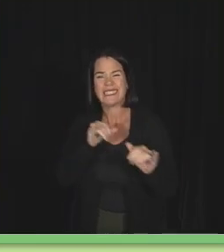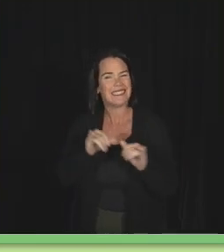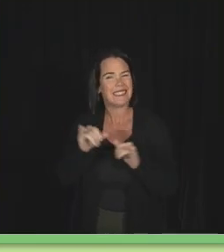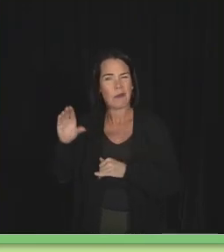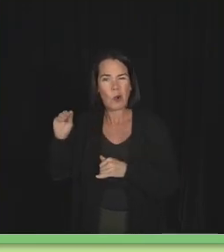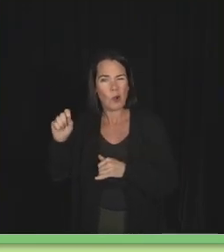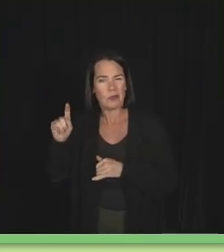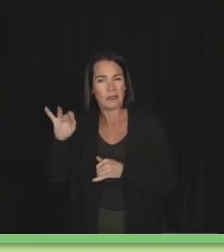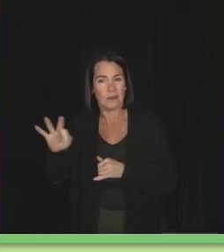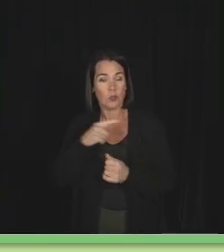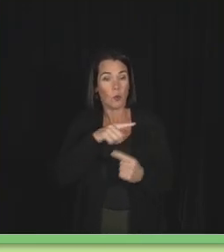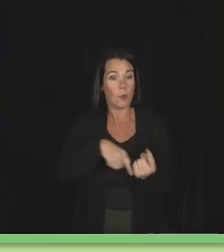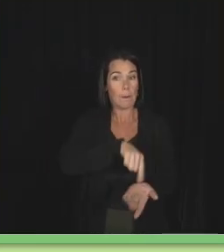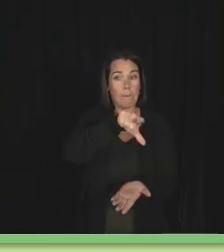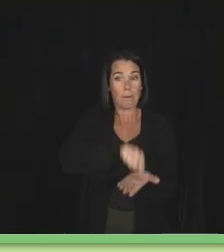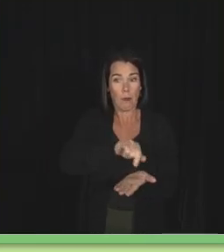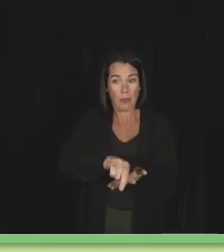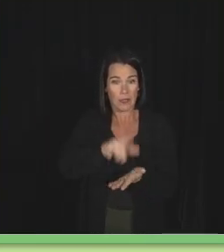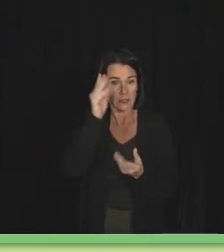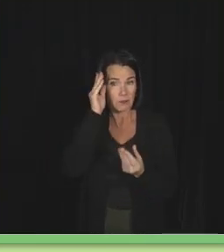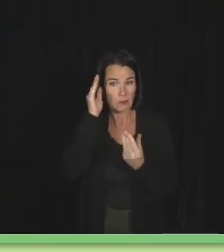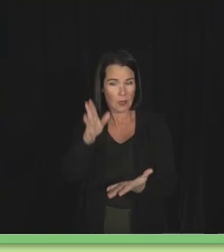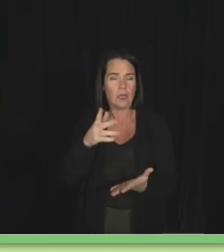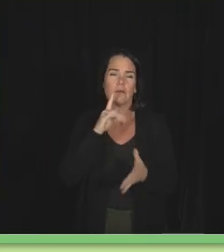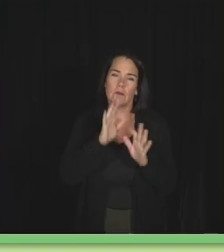it, is a big part of that.